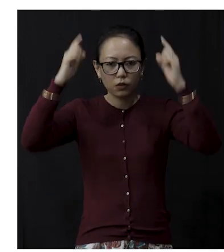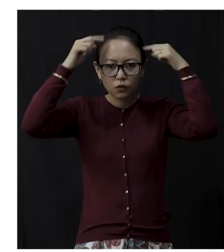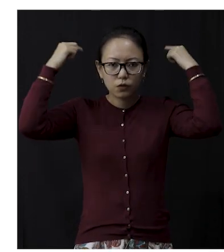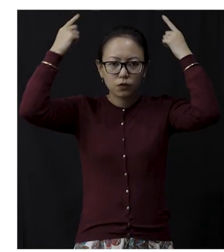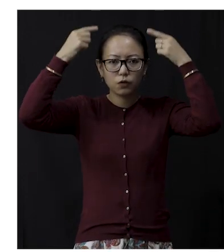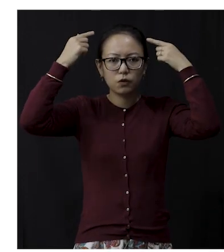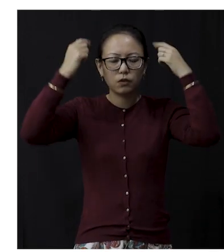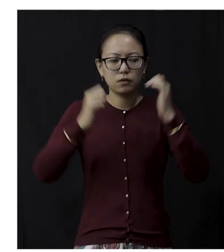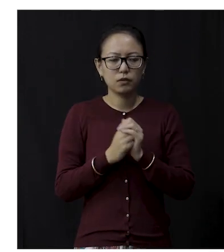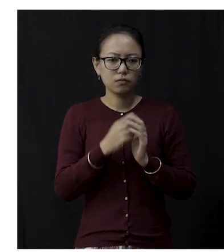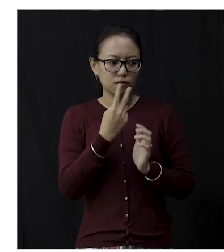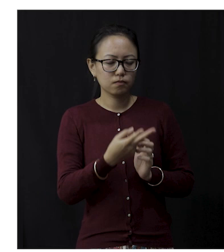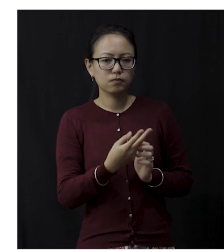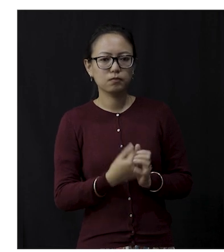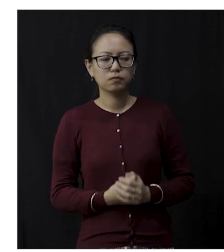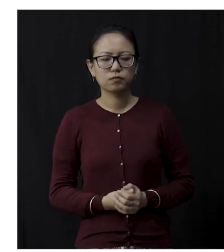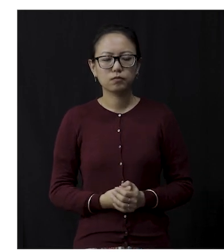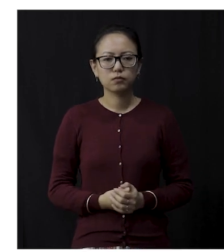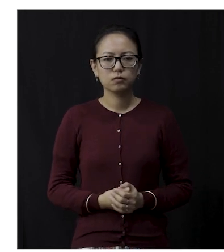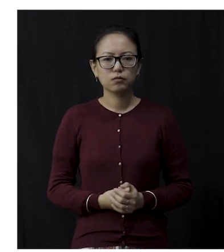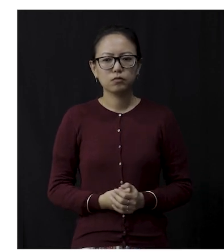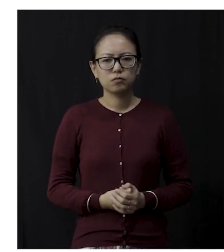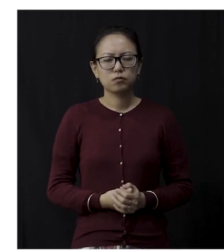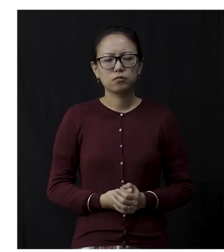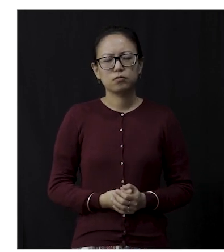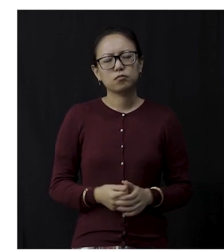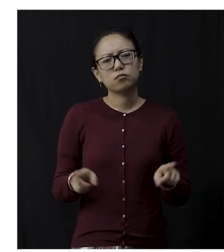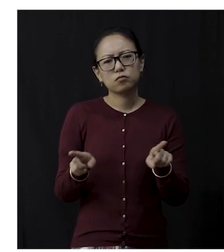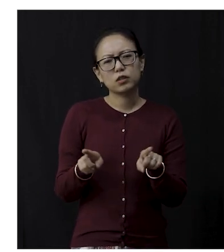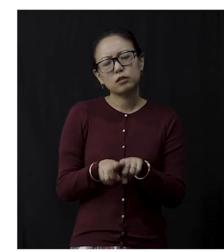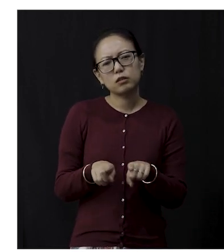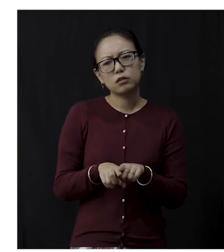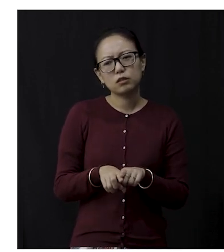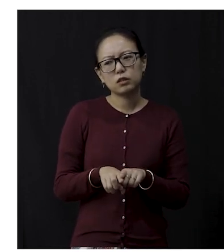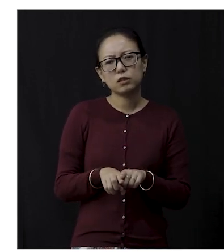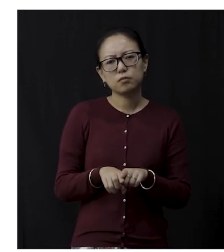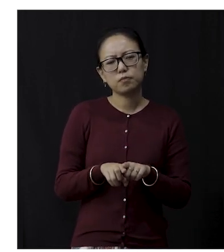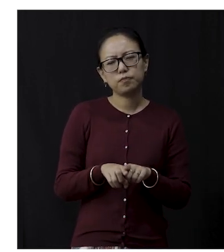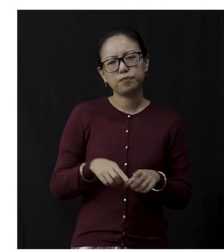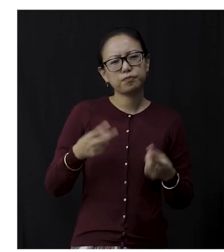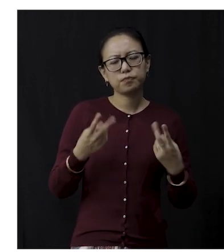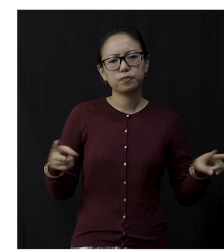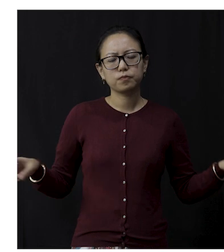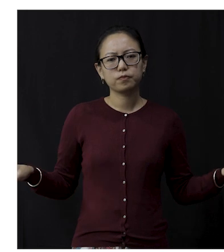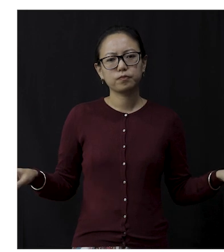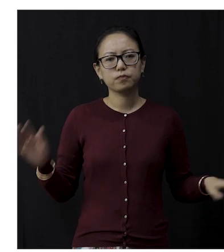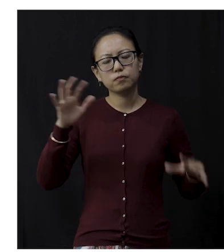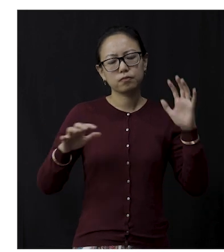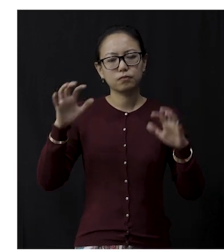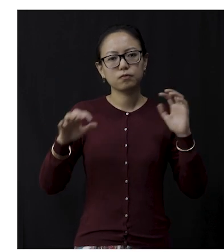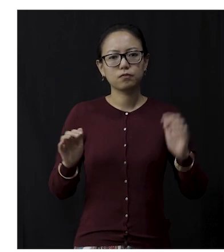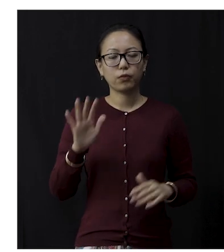goats, right students? And we have many domestic animals. Okay students? So these are